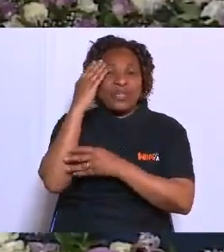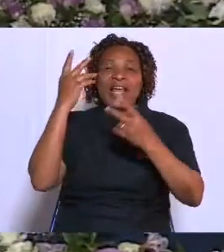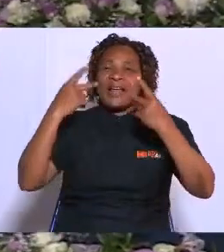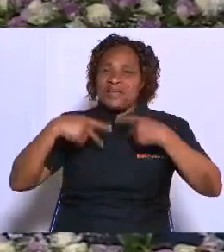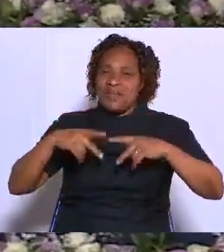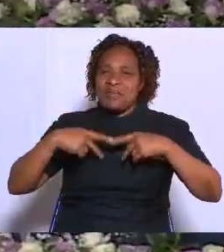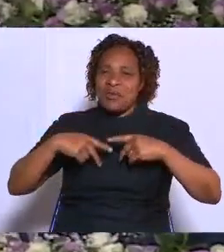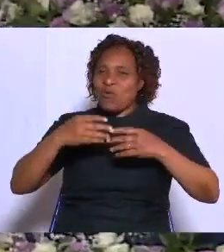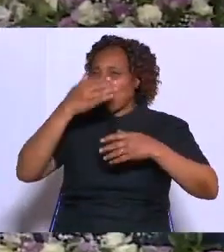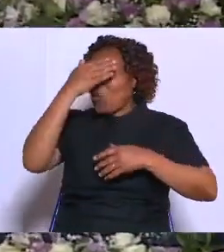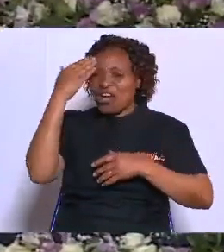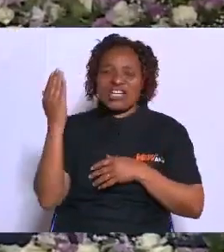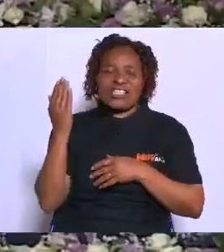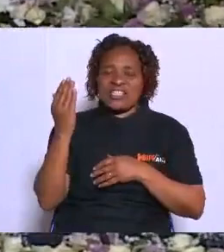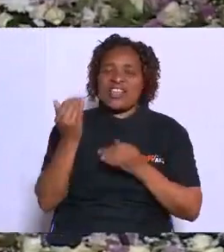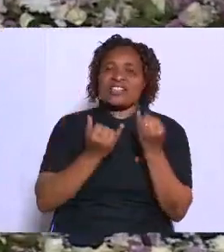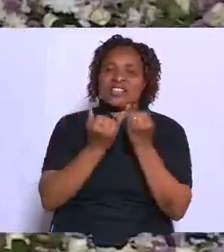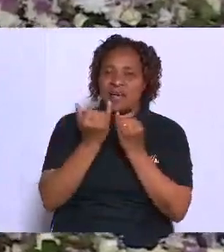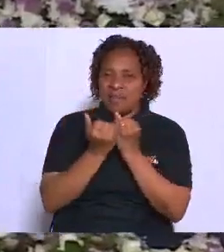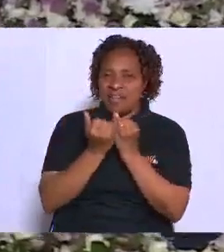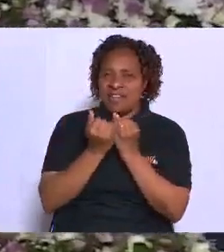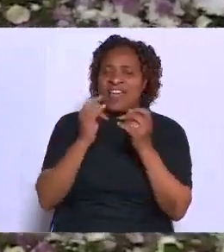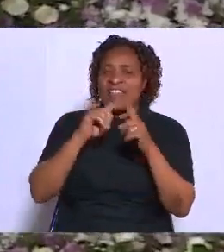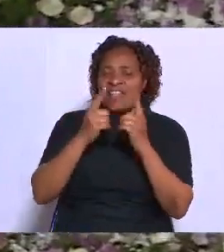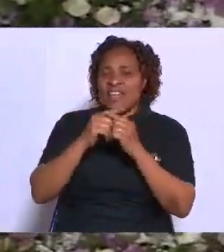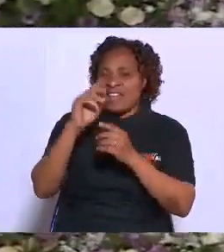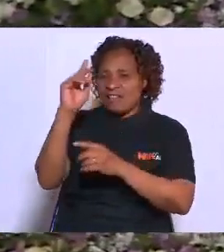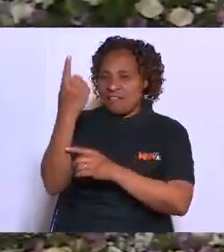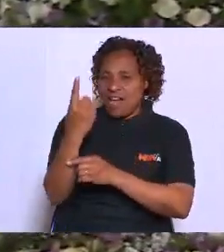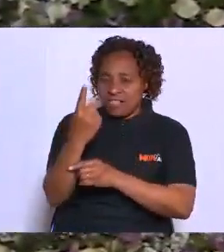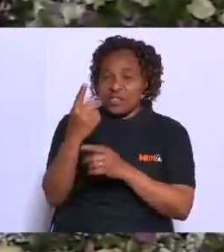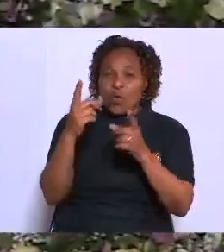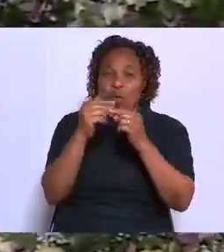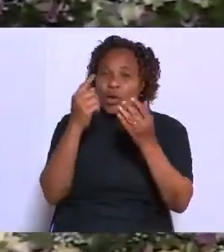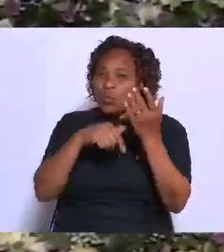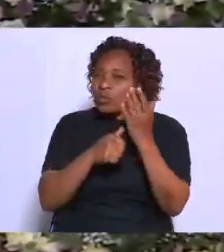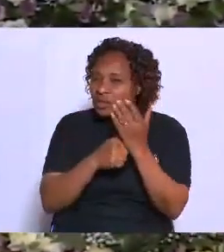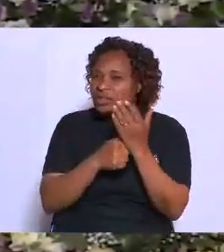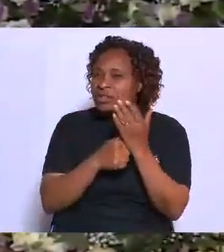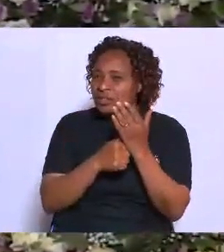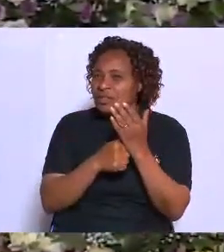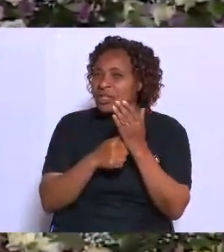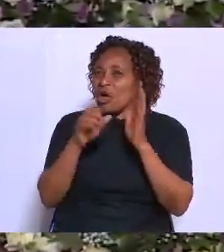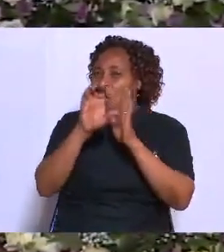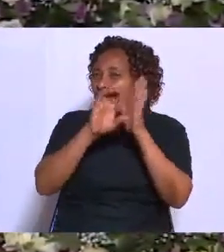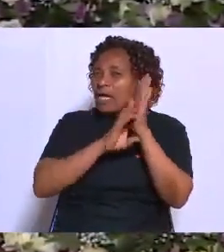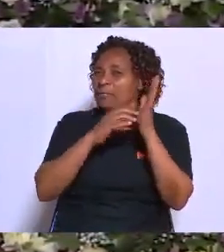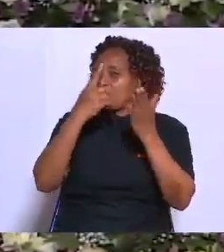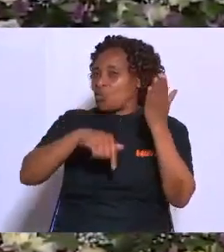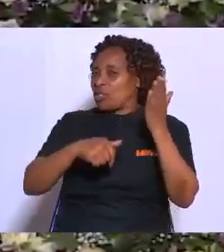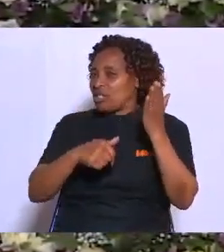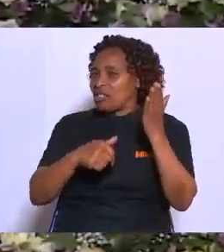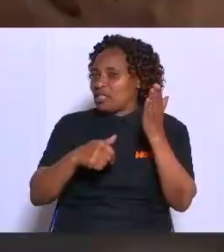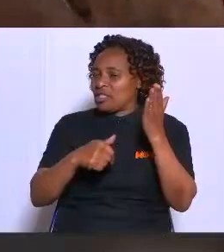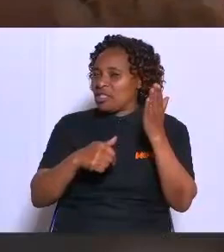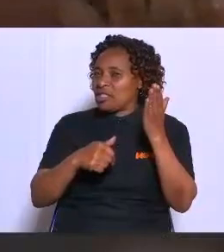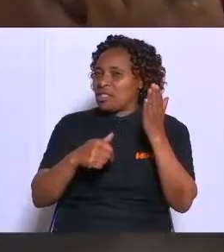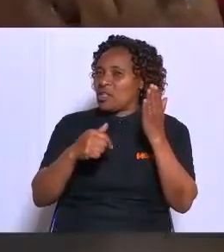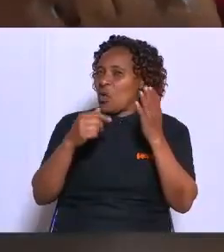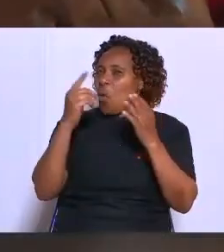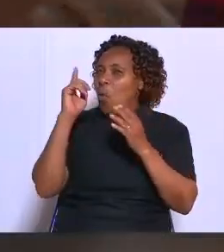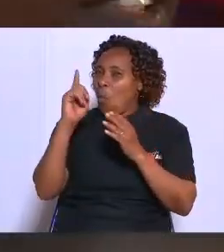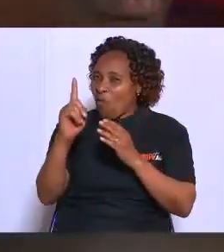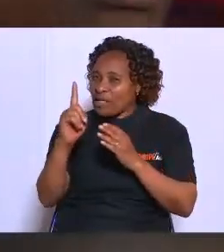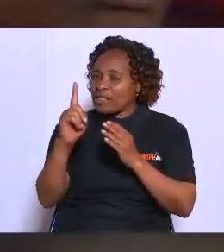people would forget the Sabbath and so the first word is what's the first word of the Commandment everybody what is that what is